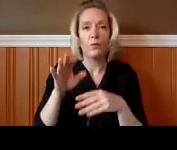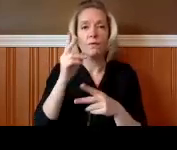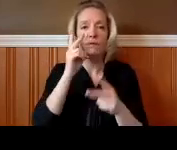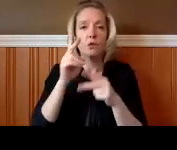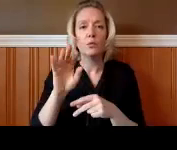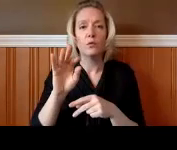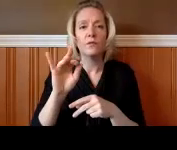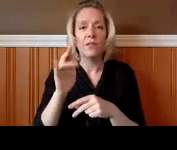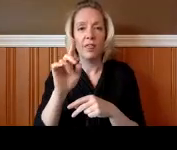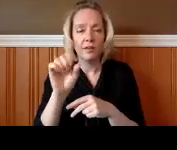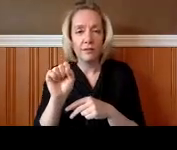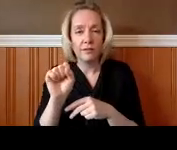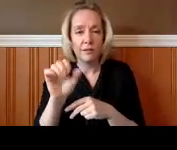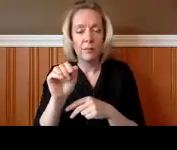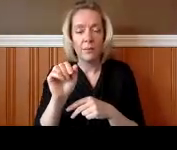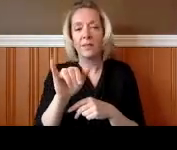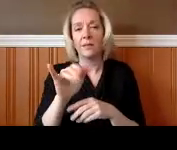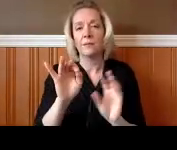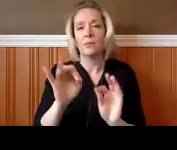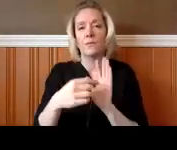we can see the example of latency.